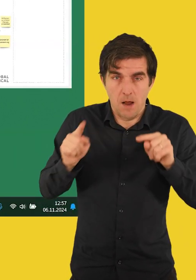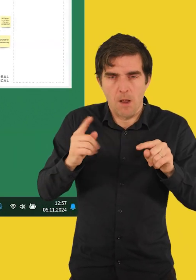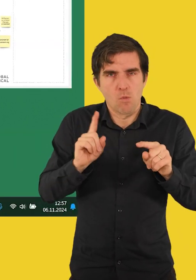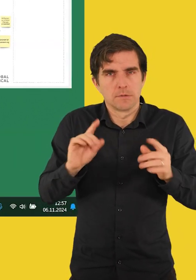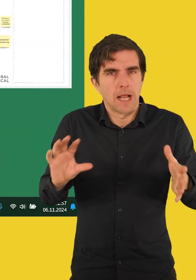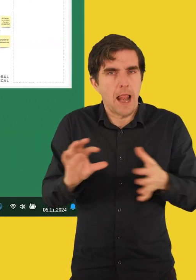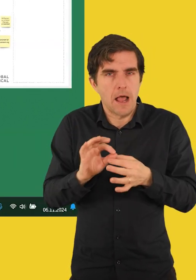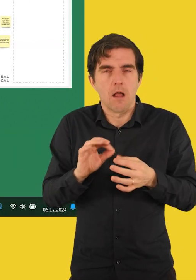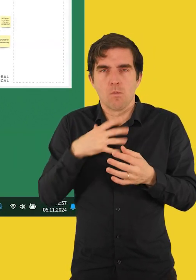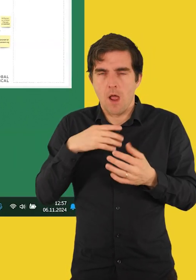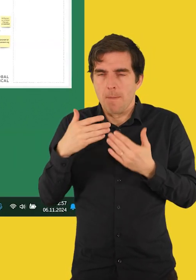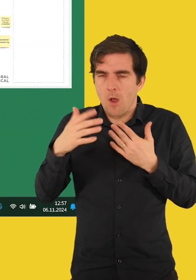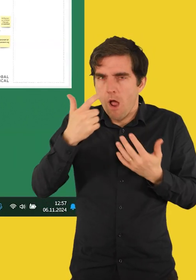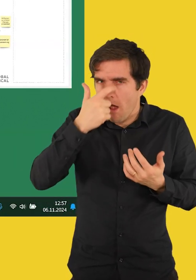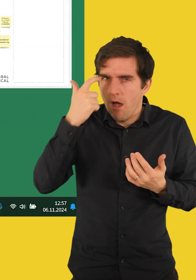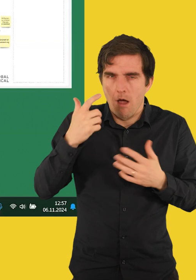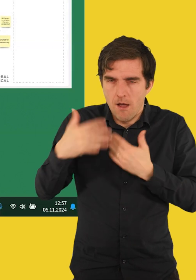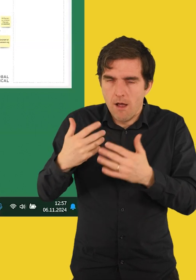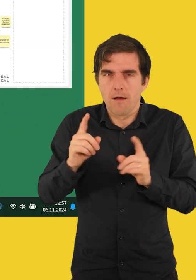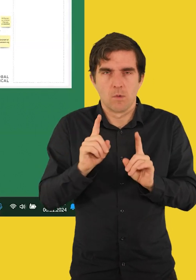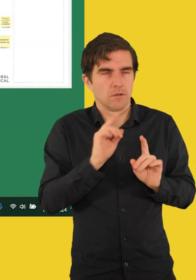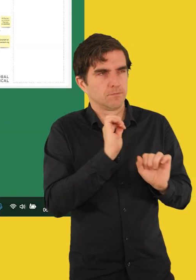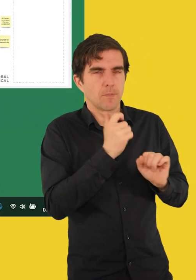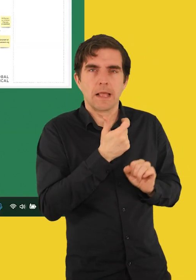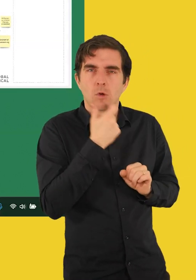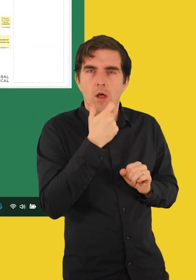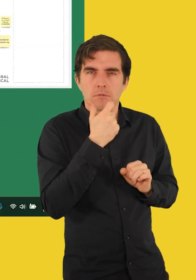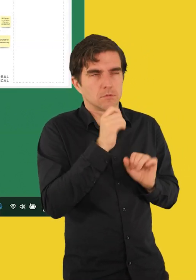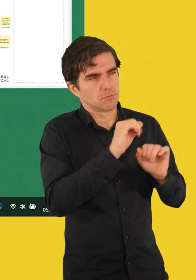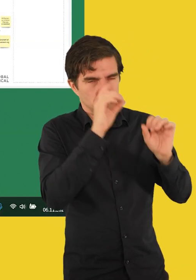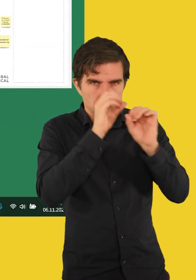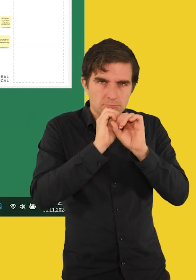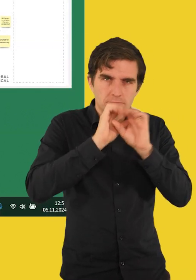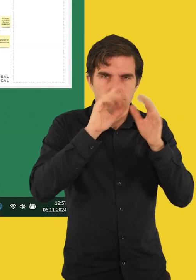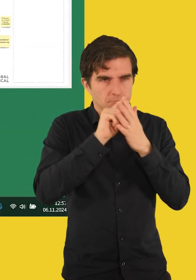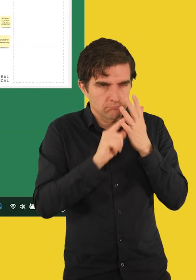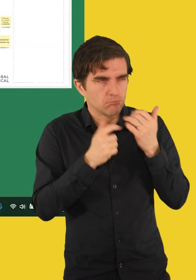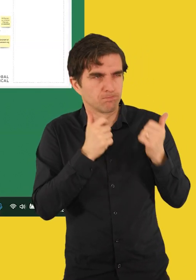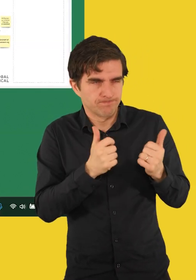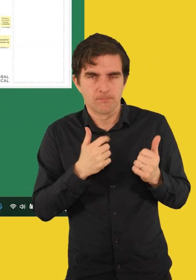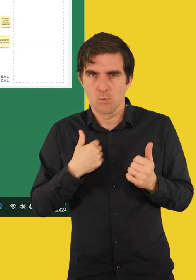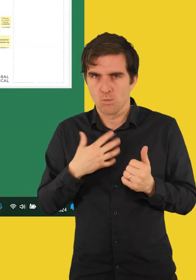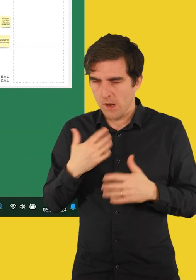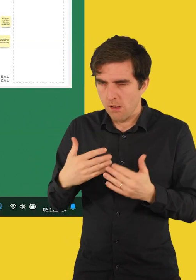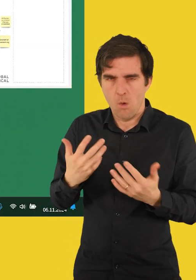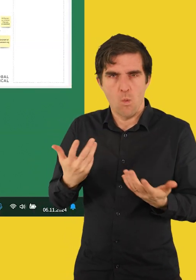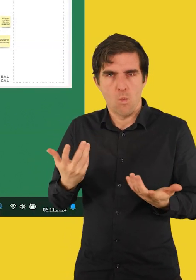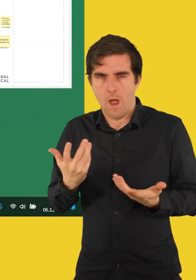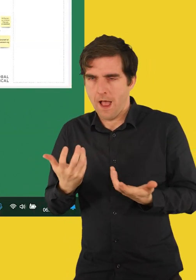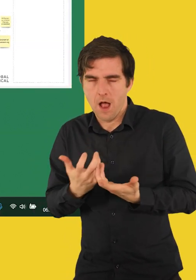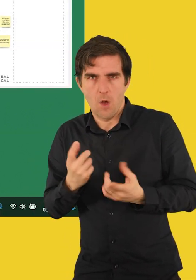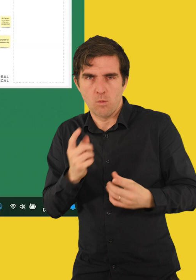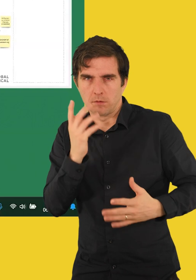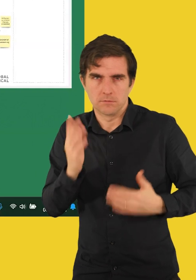well. So just to create an understanding of what the Doughnut is about and where we want to go.